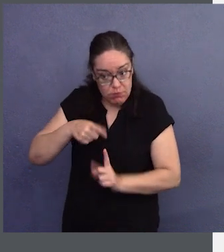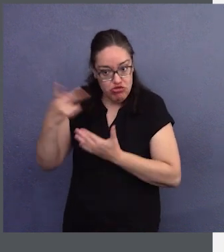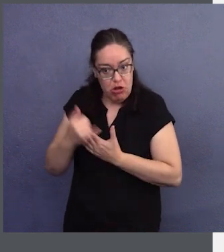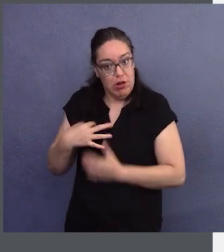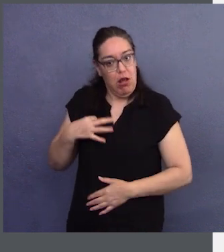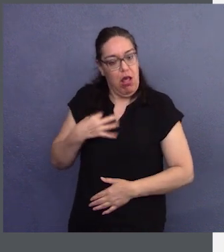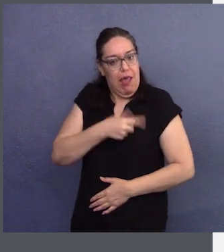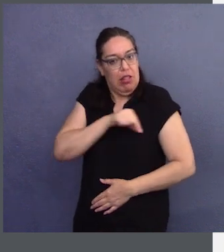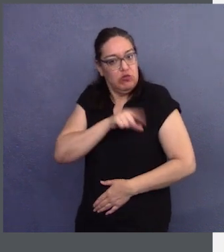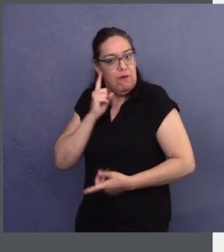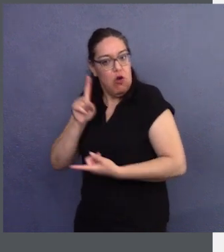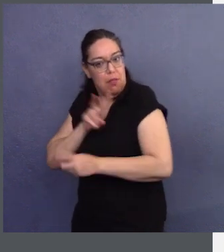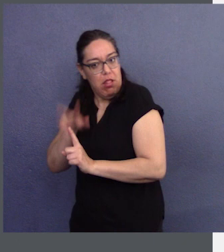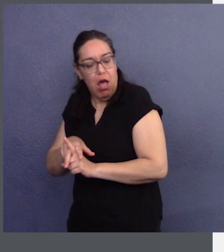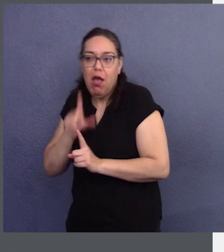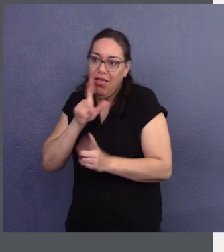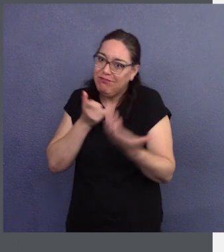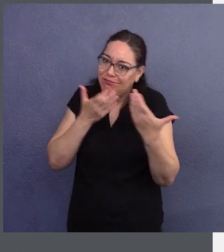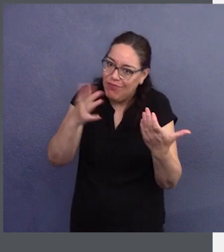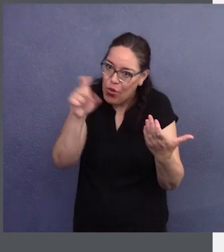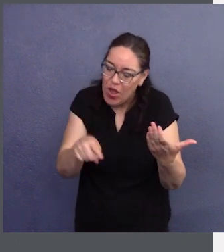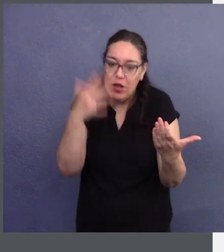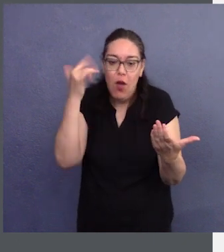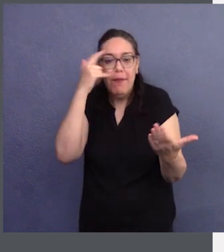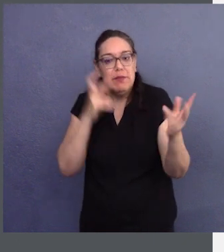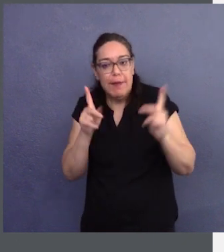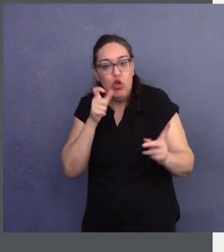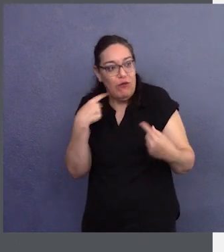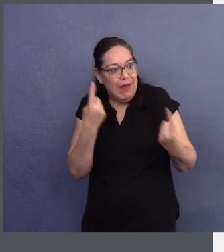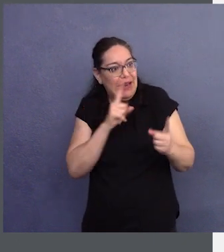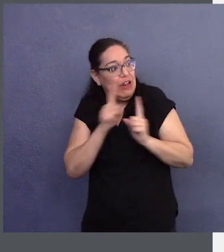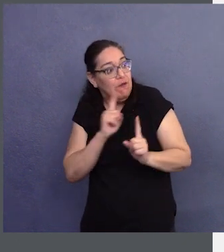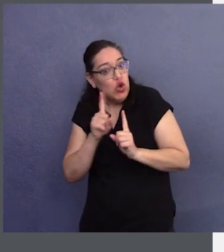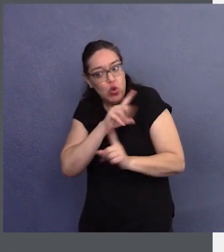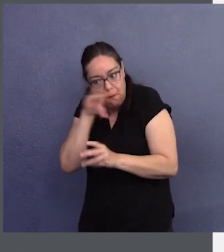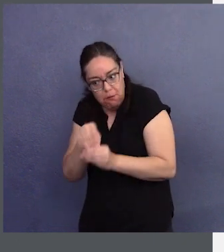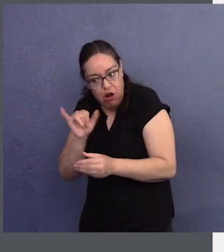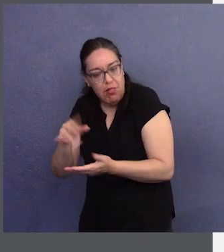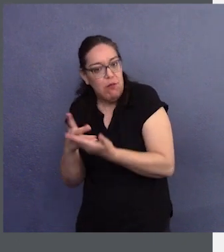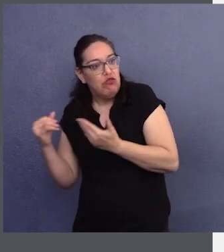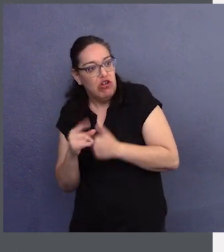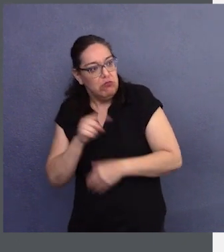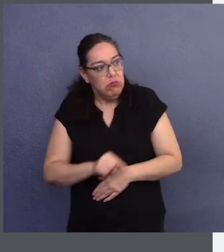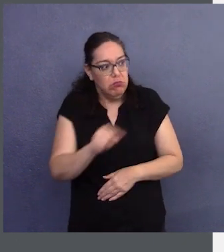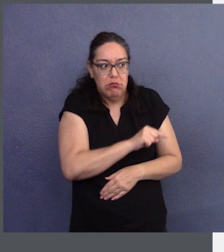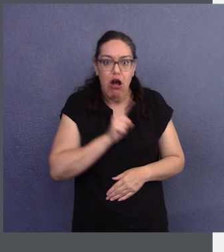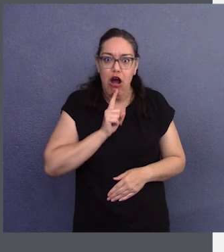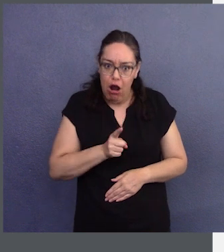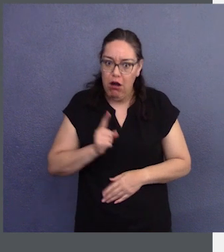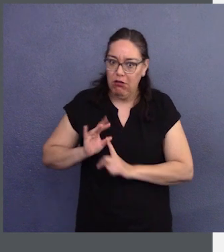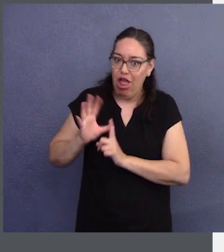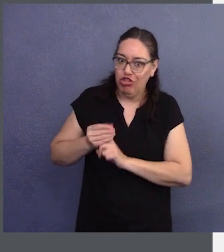it poses a question, right? Because people who have been interviewed and are part of that project are in fact culture